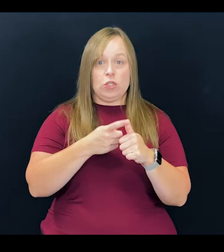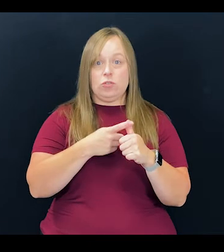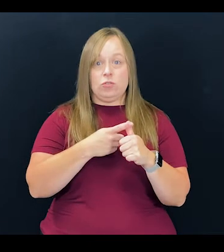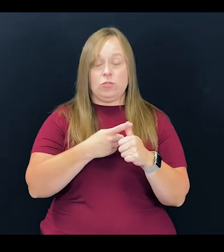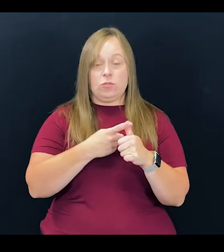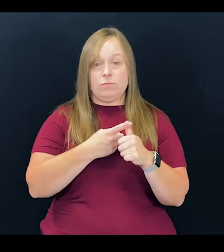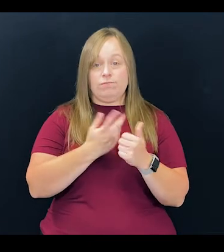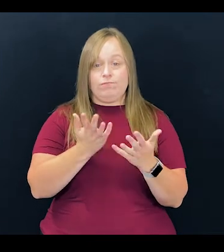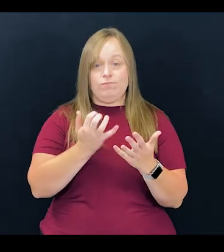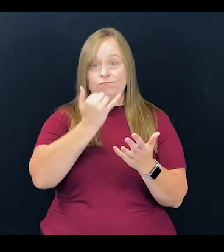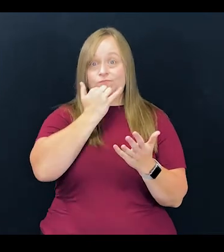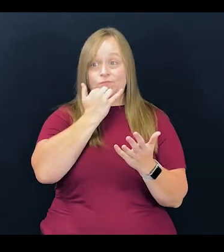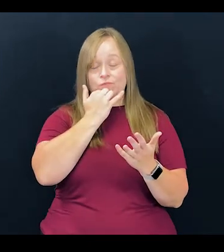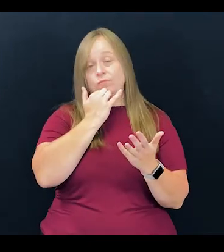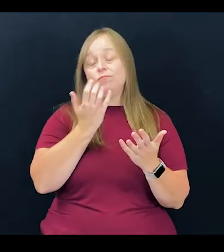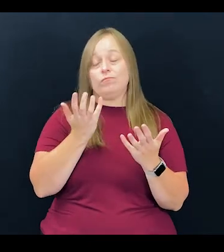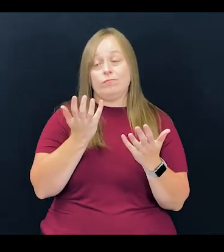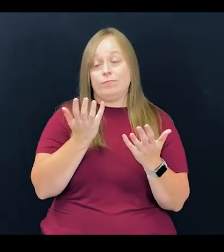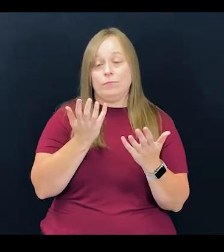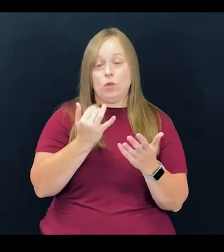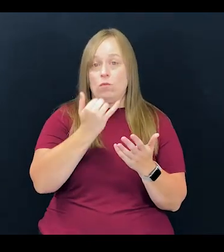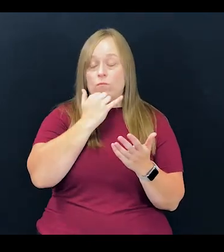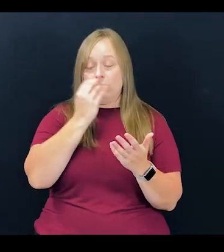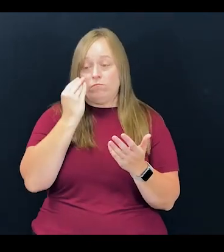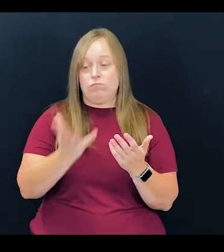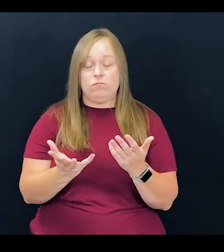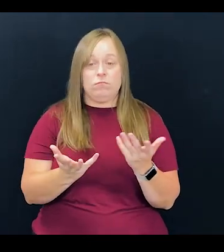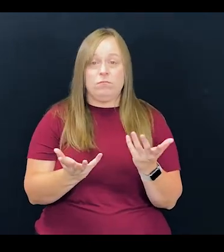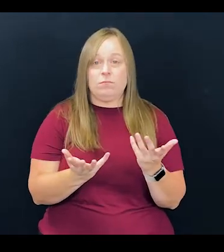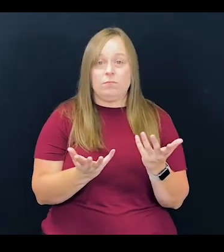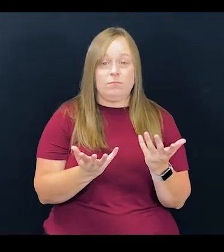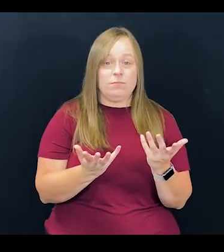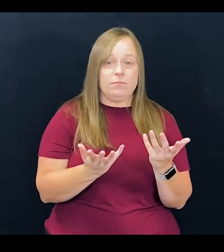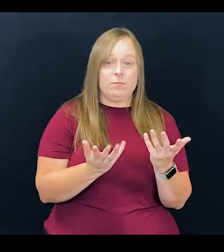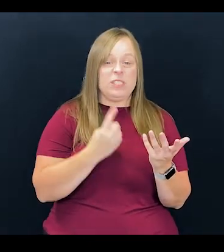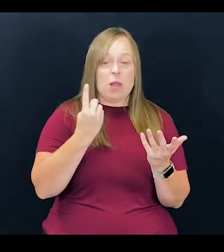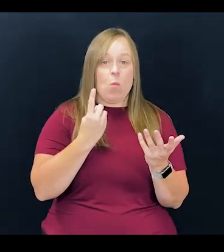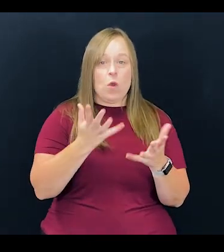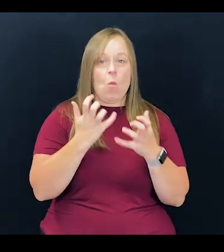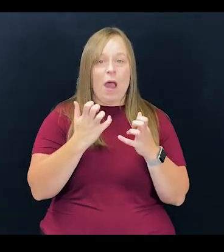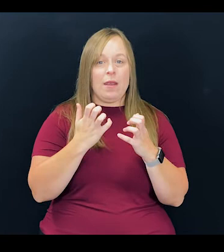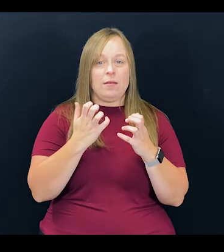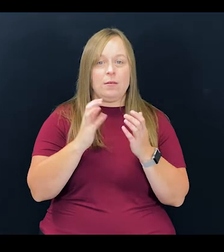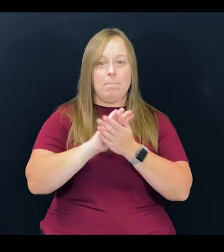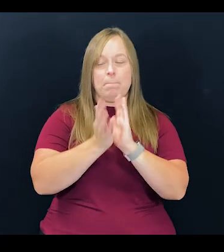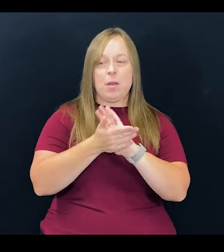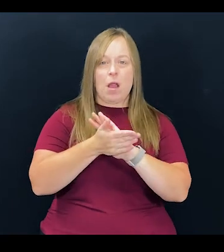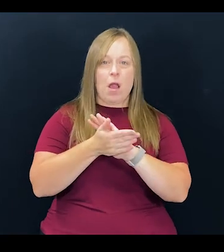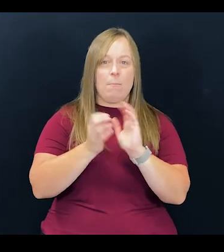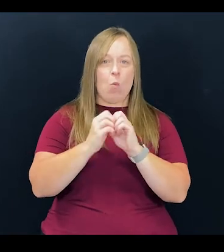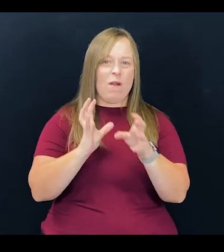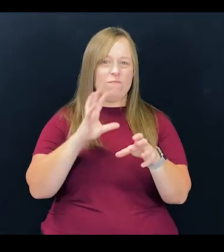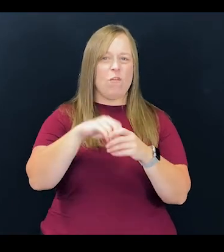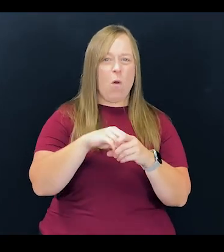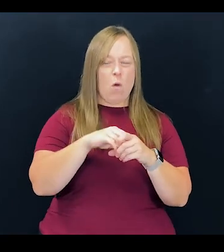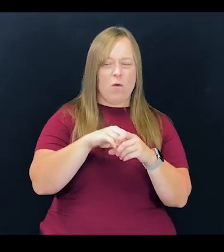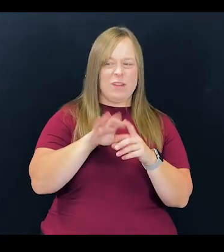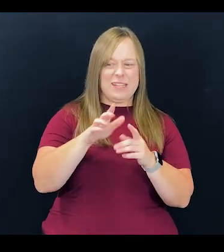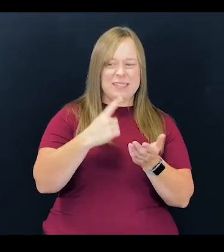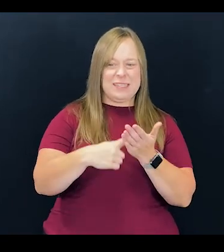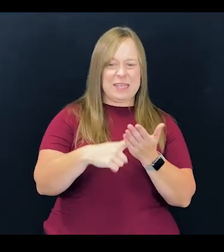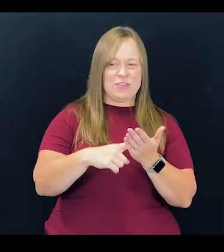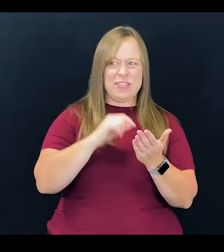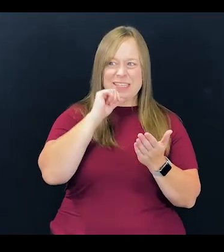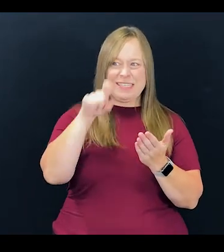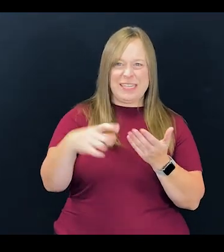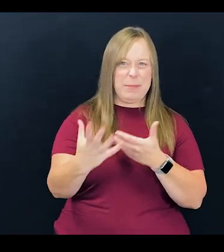So that, I believe, is a bit of overreaching, and perhaps someone wanting to become a bit more involved